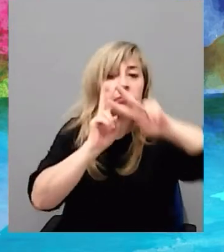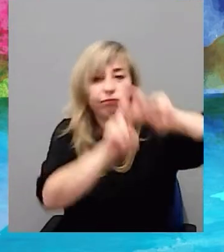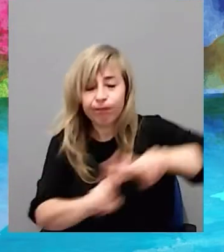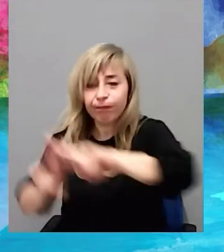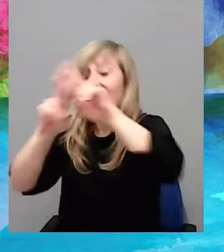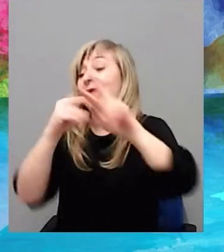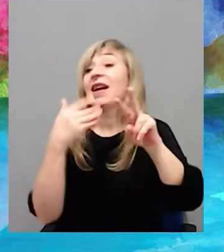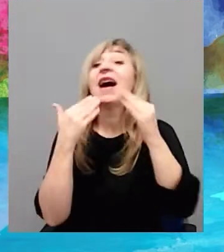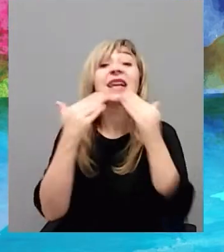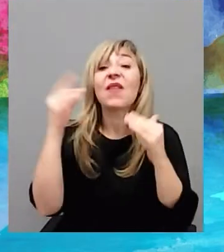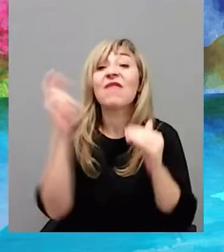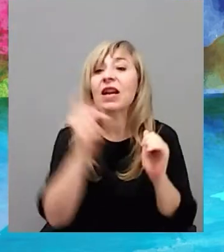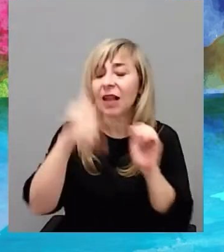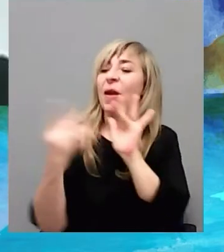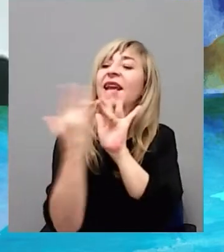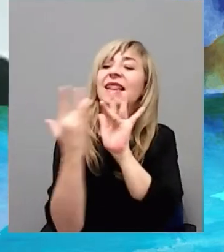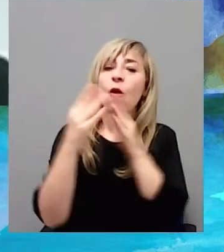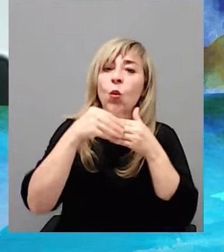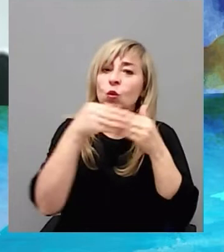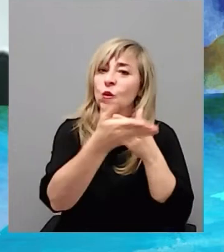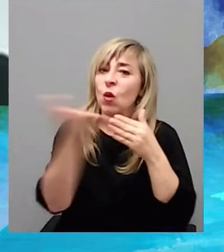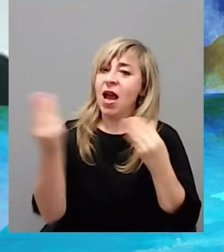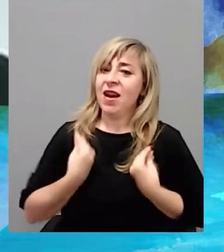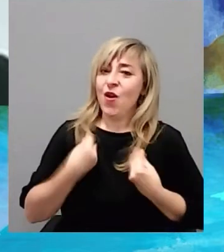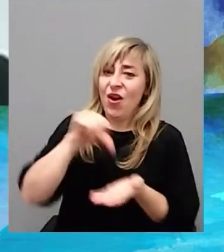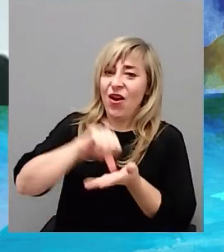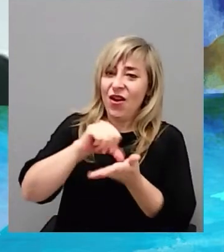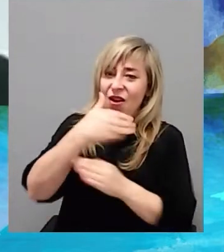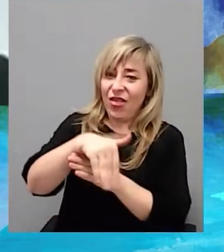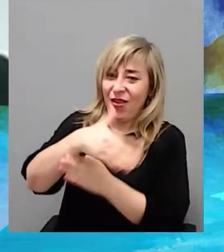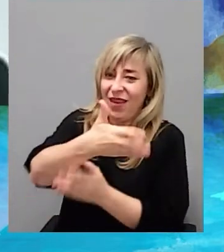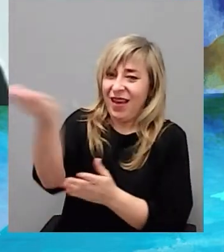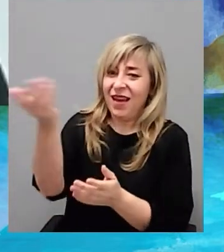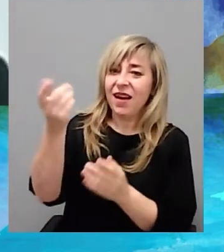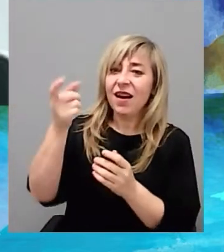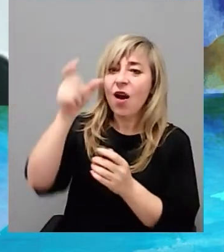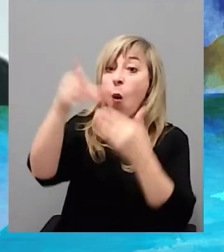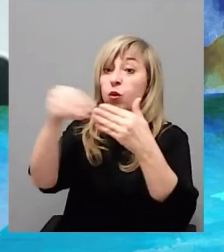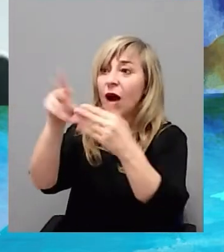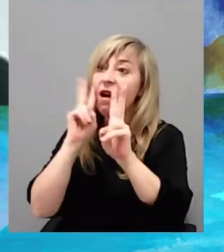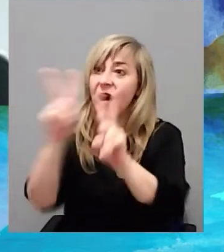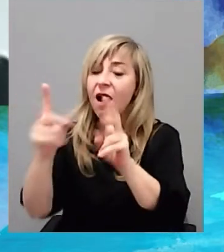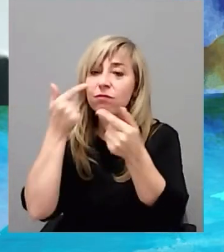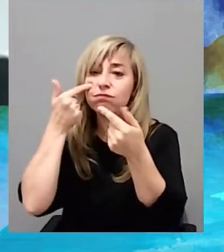with the interactions with the user interactions with the application.